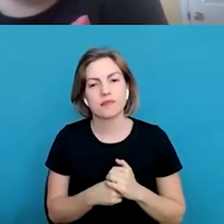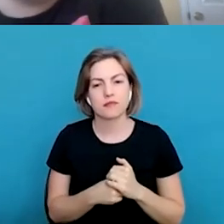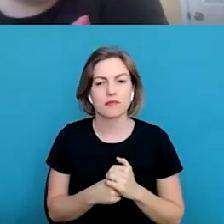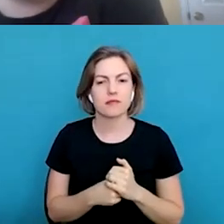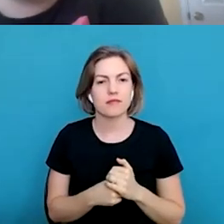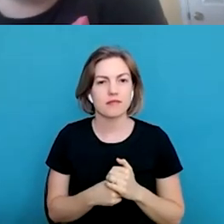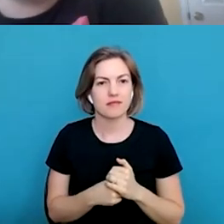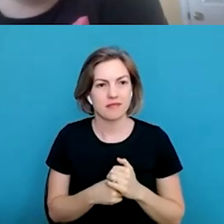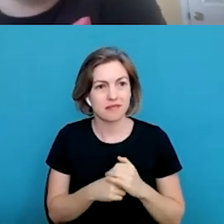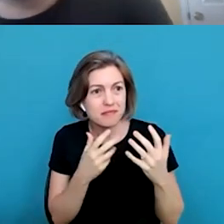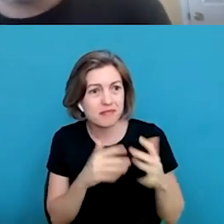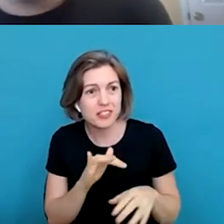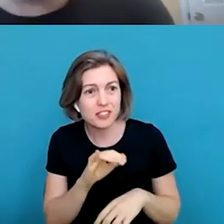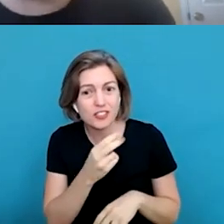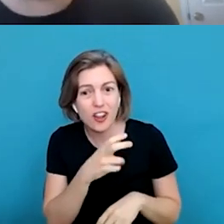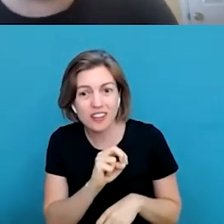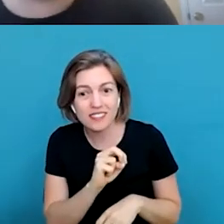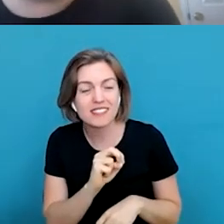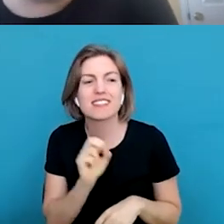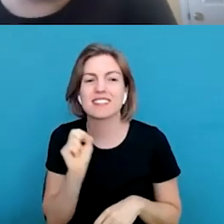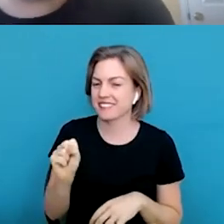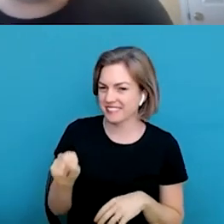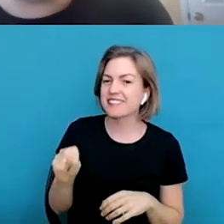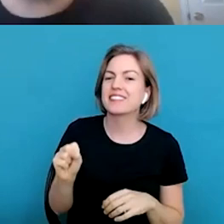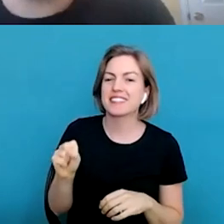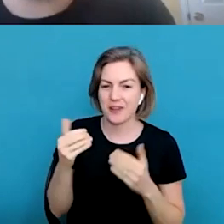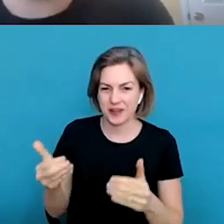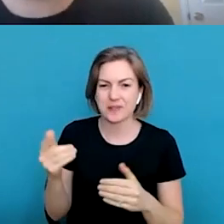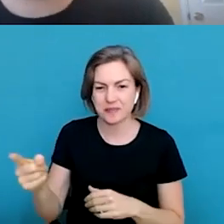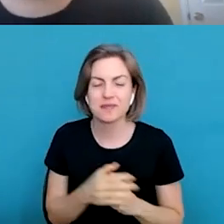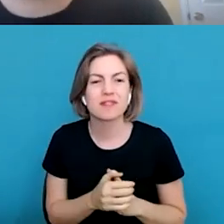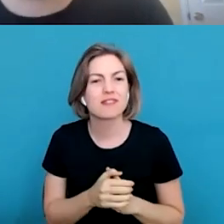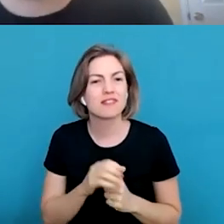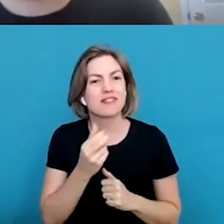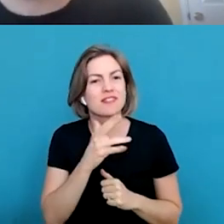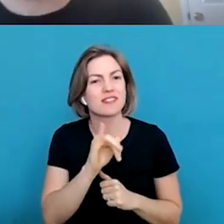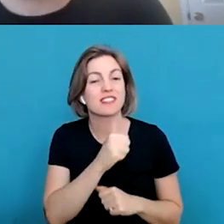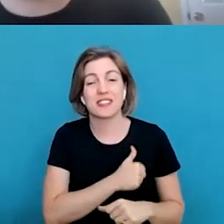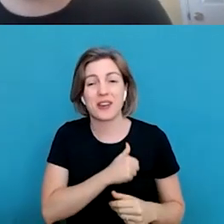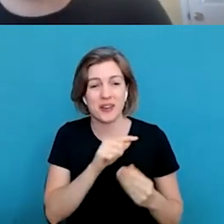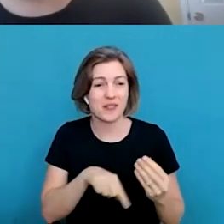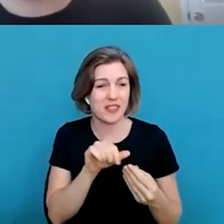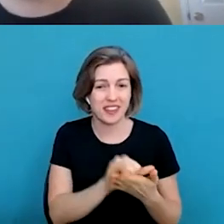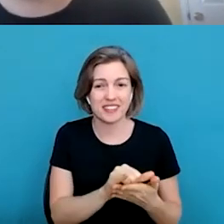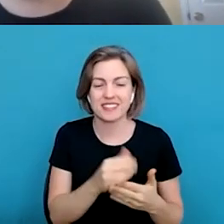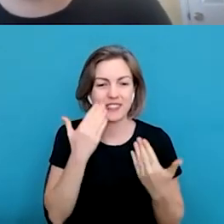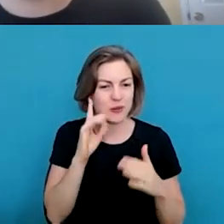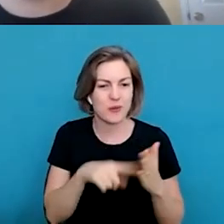Were you finished, John? I am, yes. Go ahead. Sorry about that. I don't know what happened.